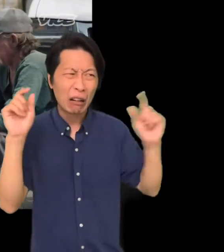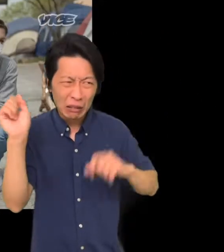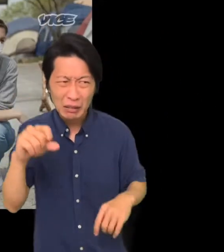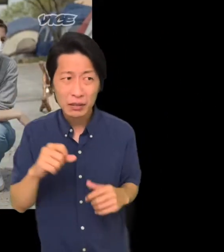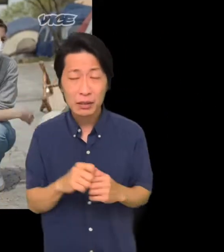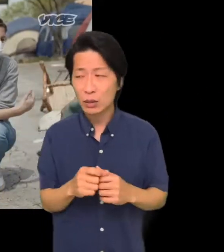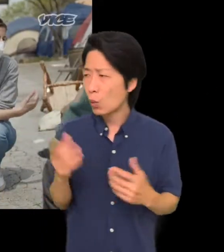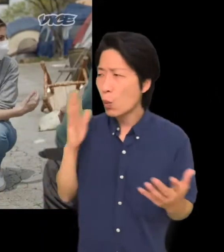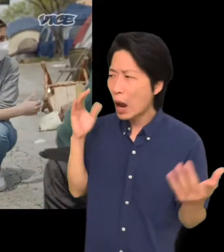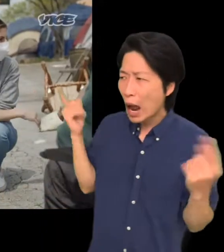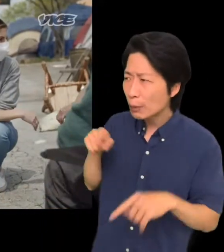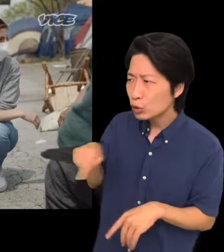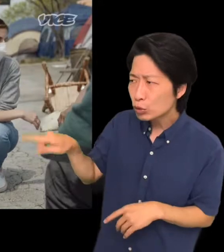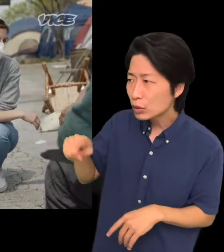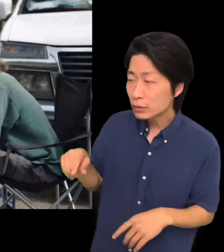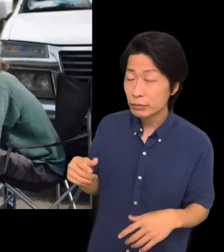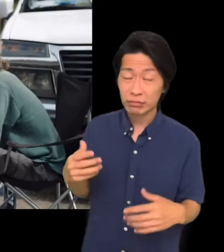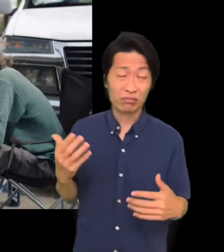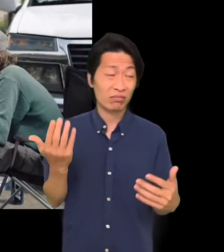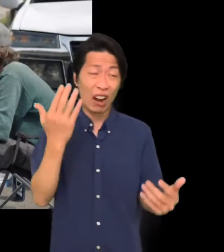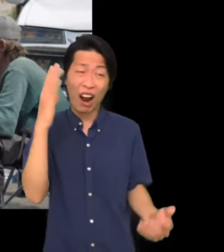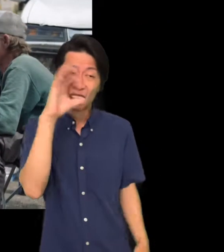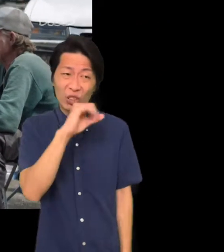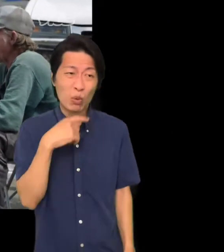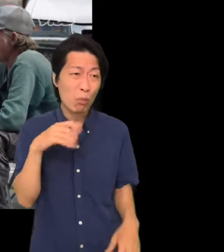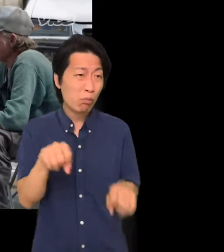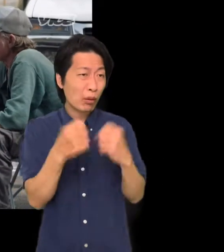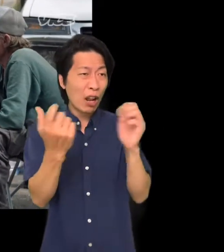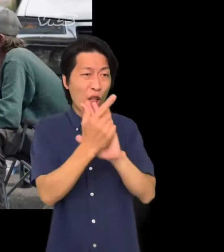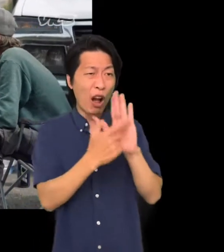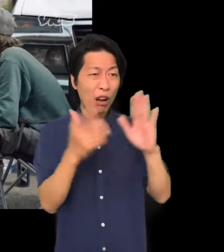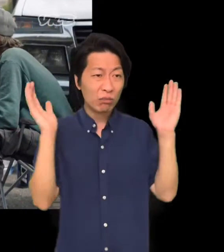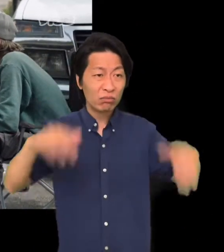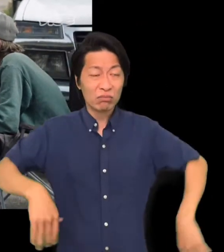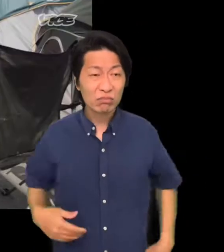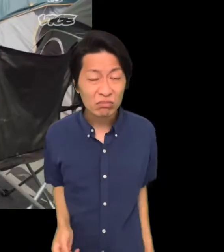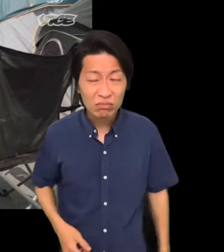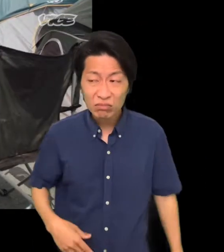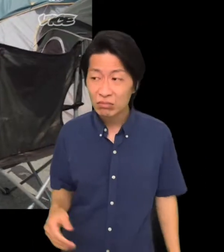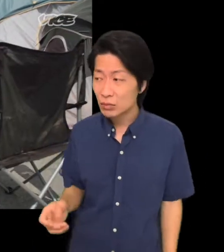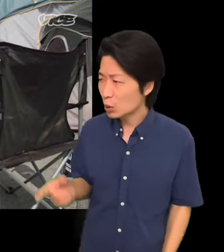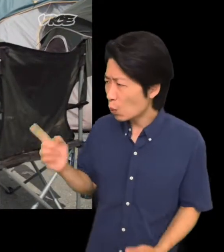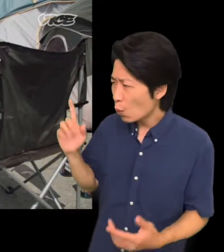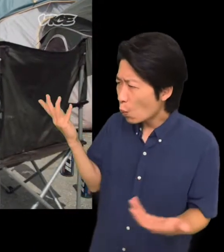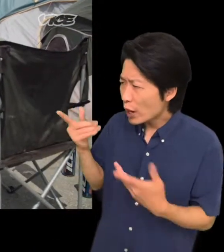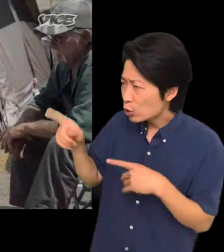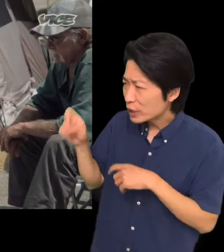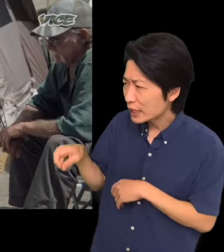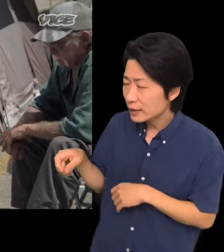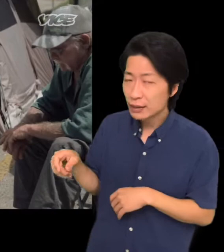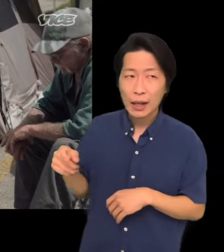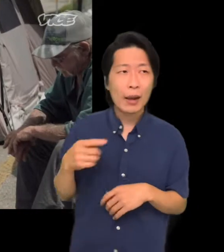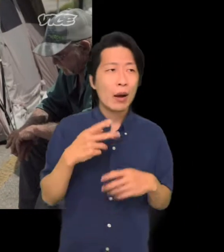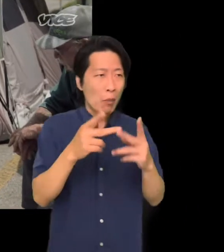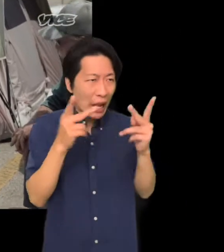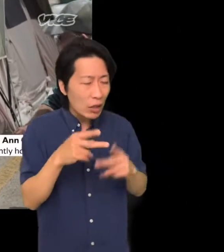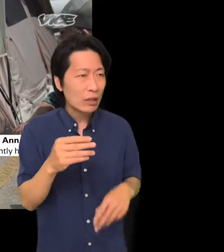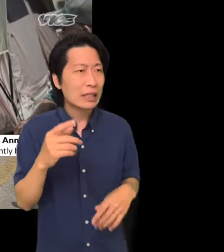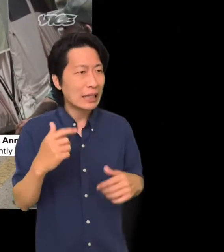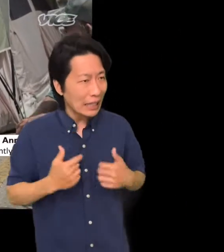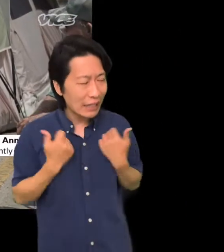about it What would that do to you guys? because we won't break the law. What do you guys need? Place to